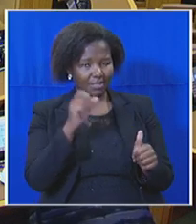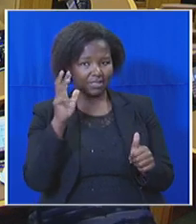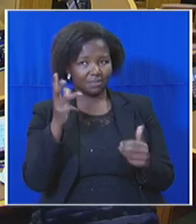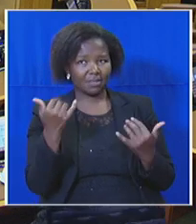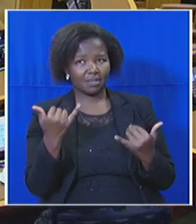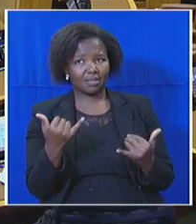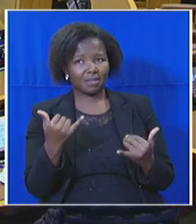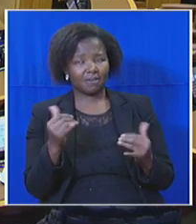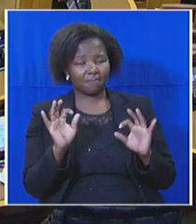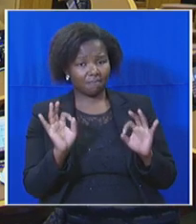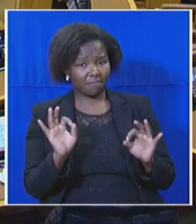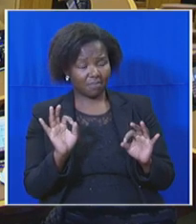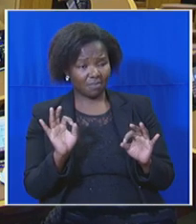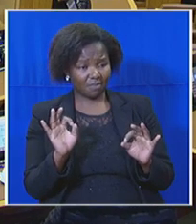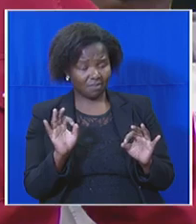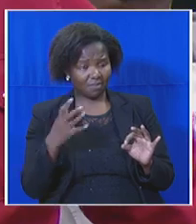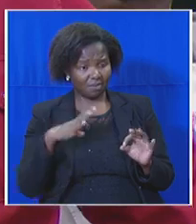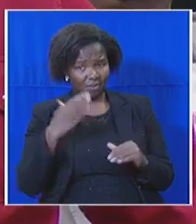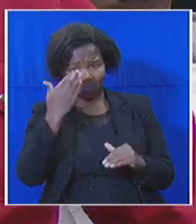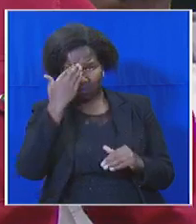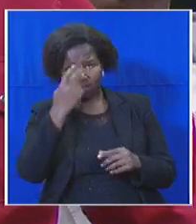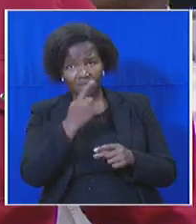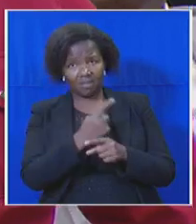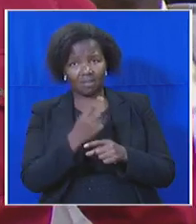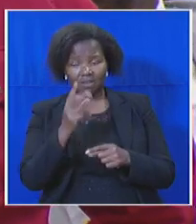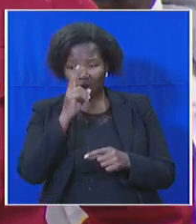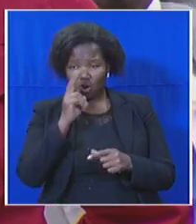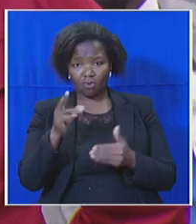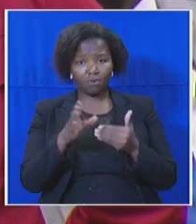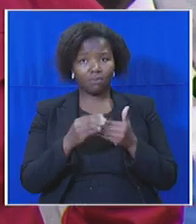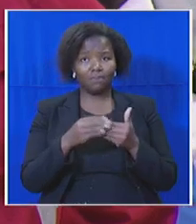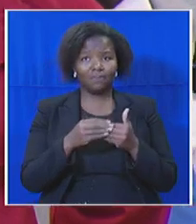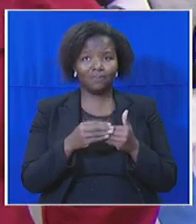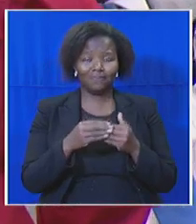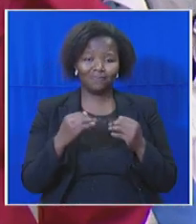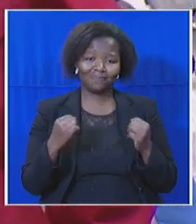just wanted to check, is it honorable for her to wear a jumping castle?